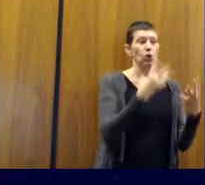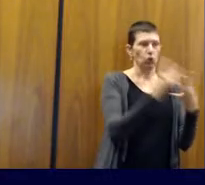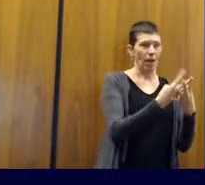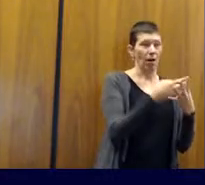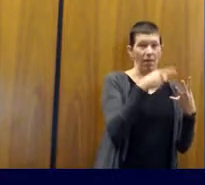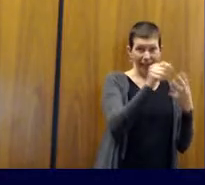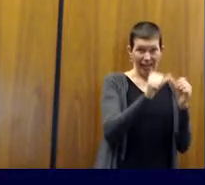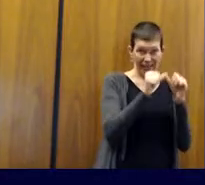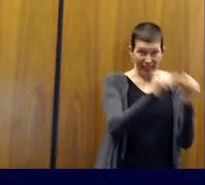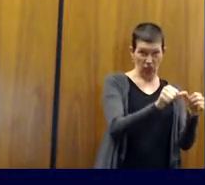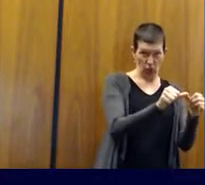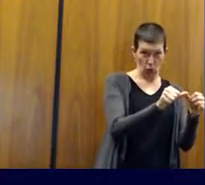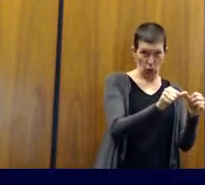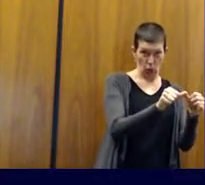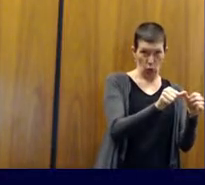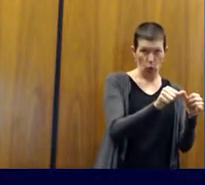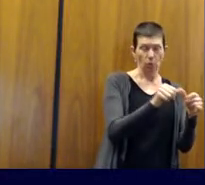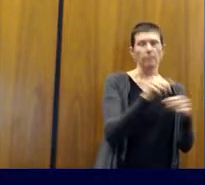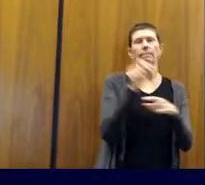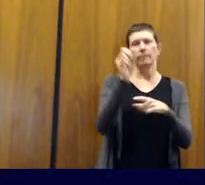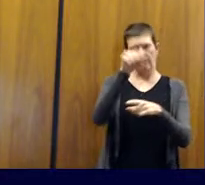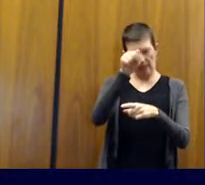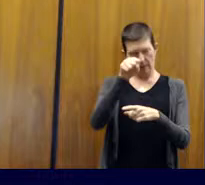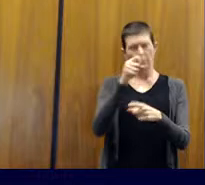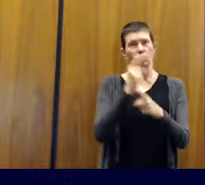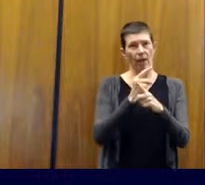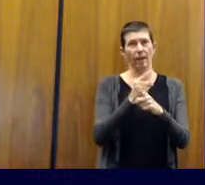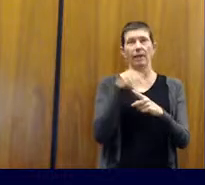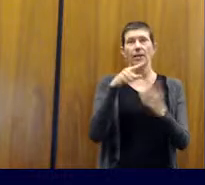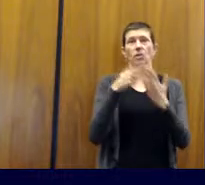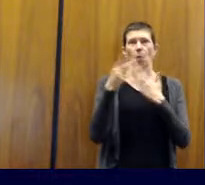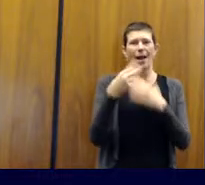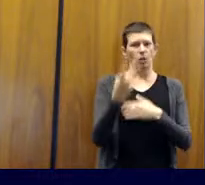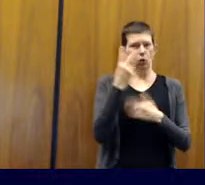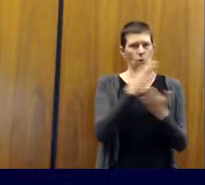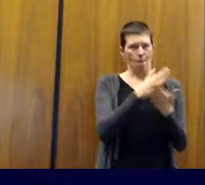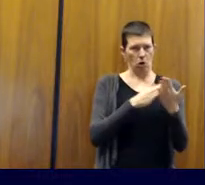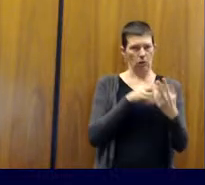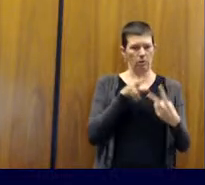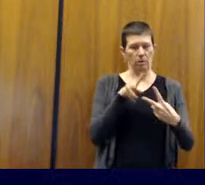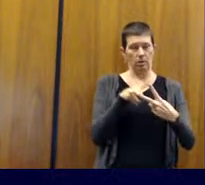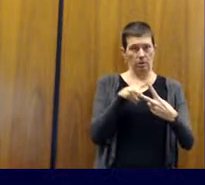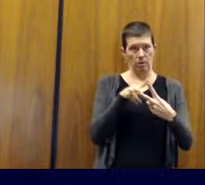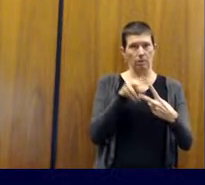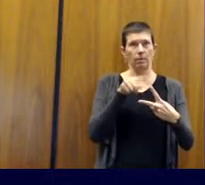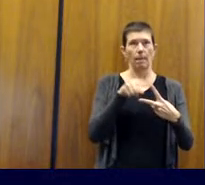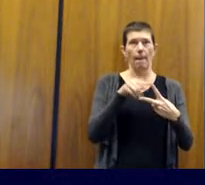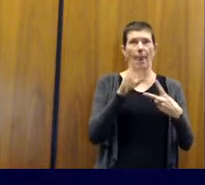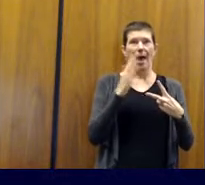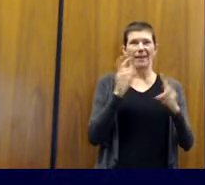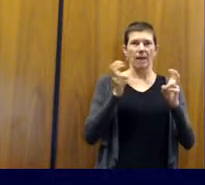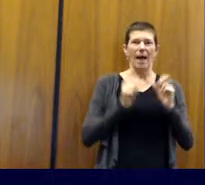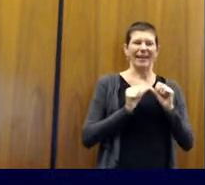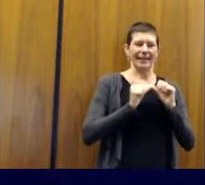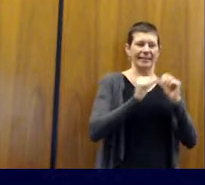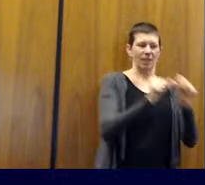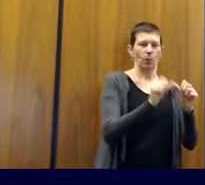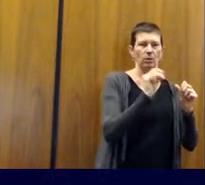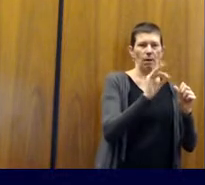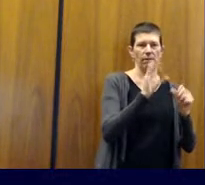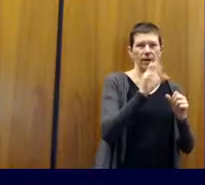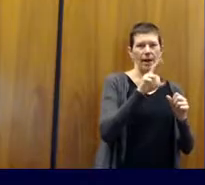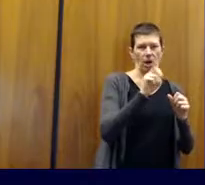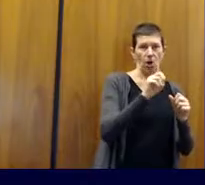Is that correct? Correct. The goal this program has two parts to it. One, it has a continuation of care on